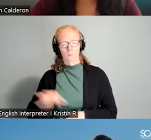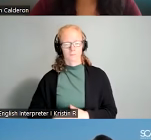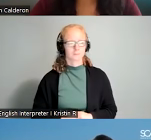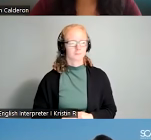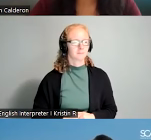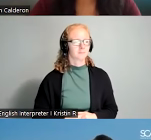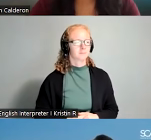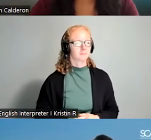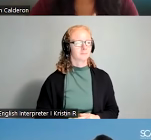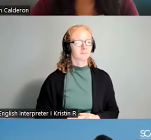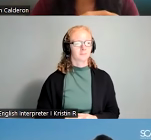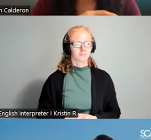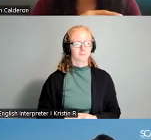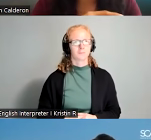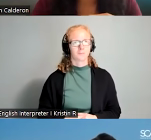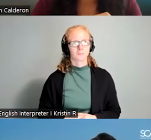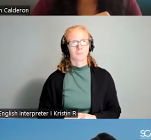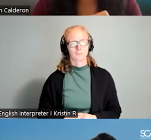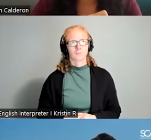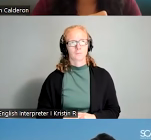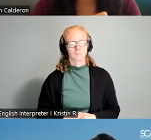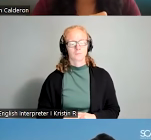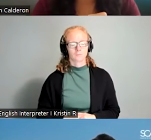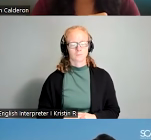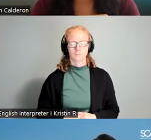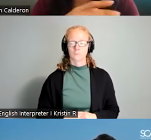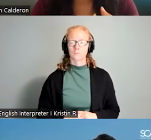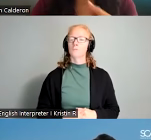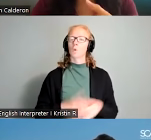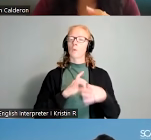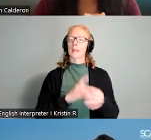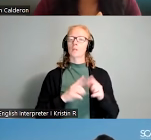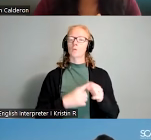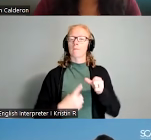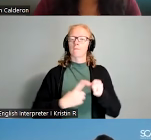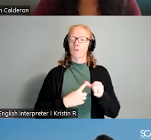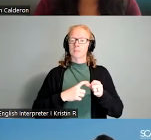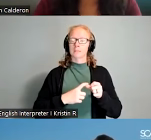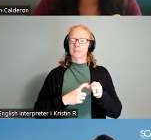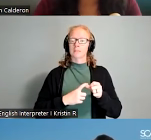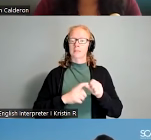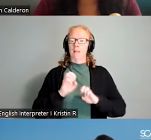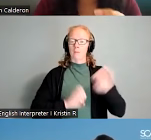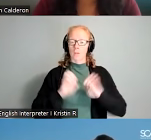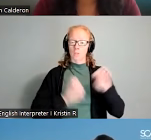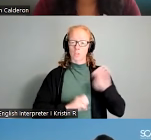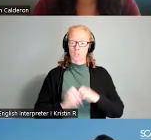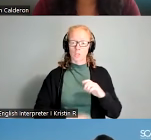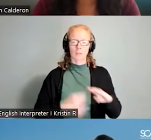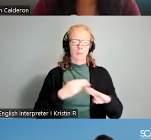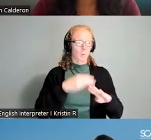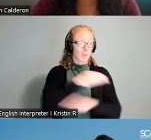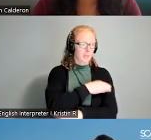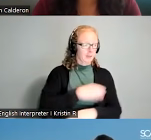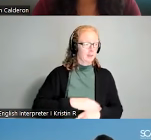Based on SCAG's preliminary evaluation, that's really based on previous RTP-SESs and their